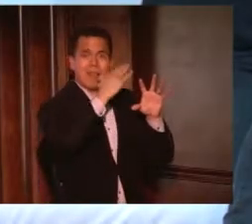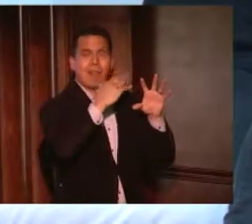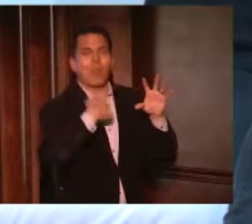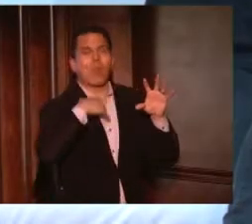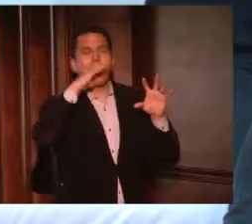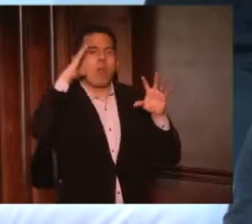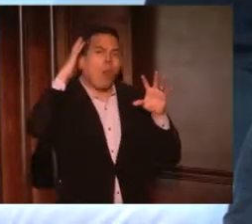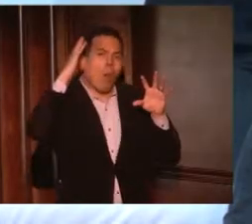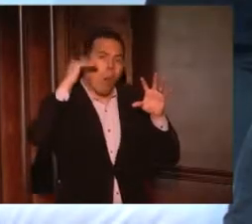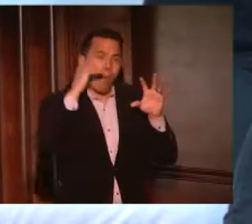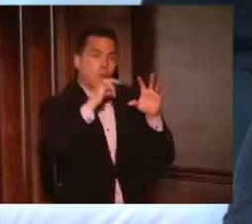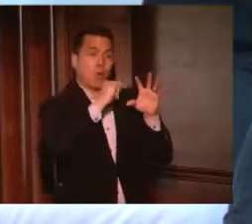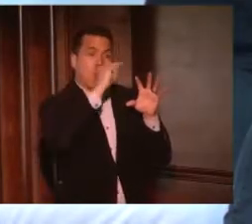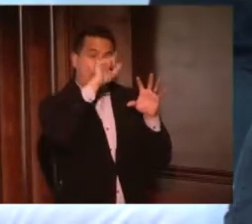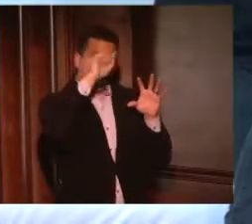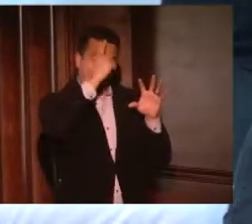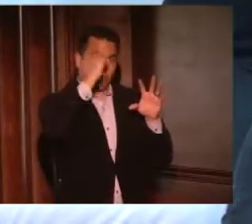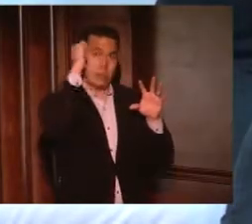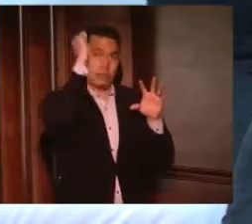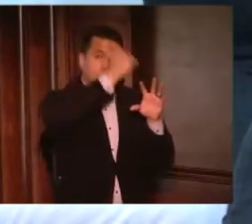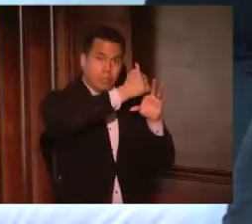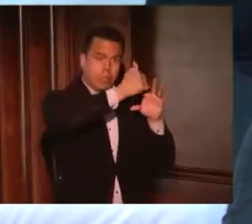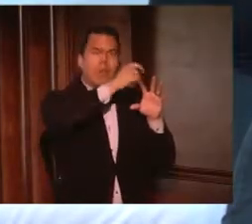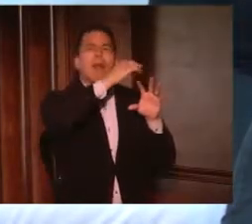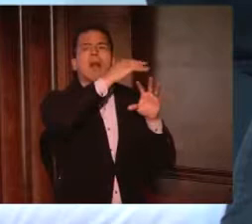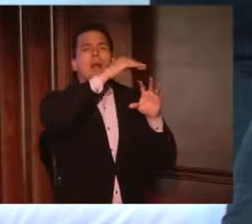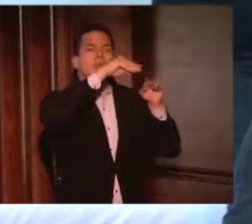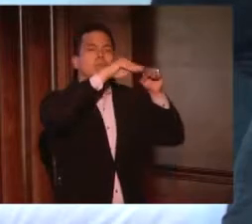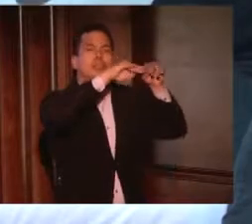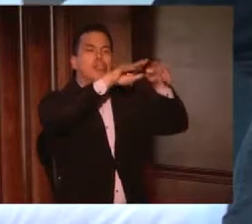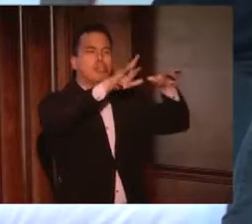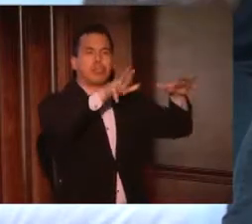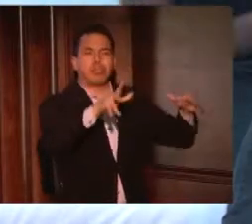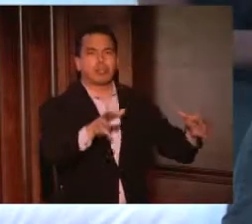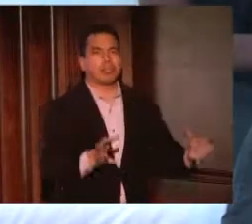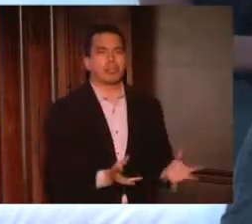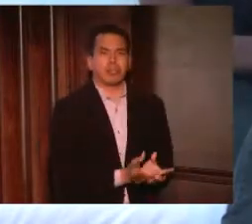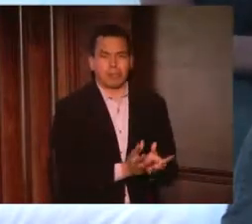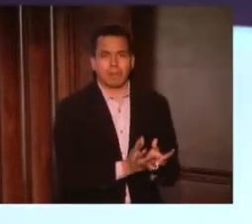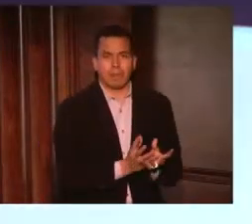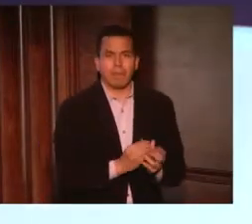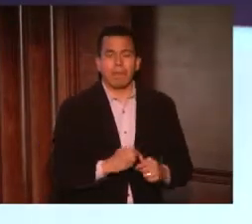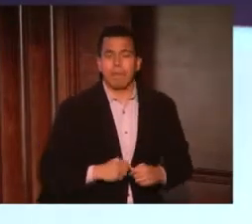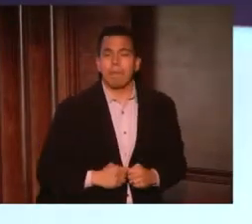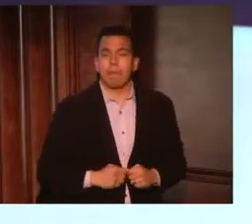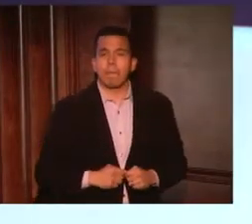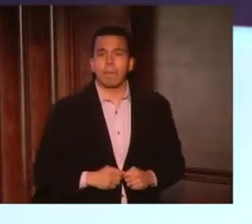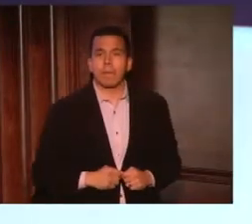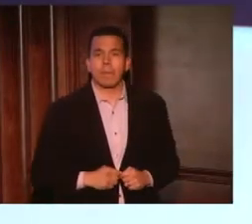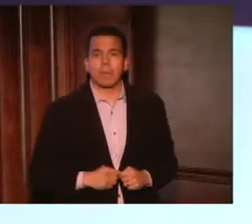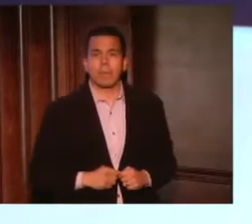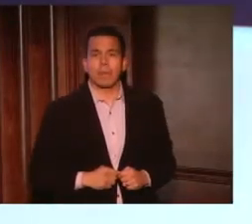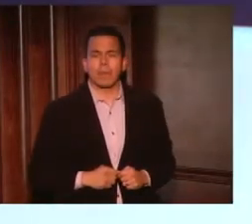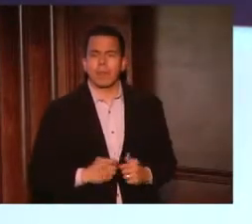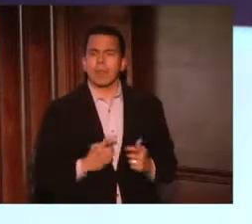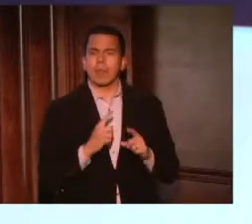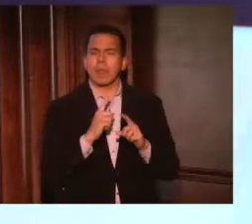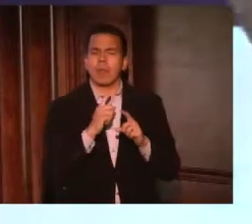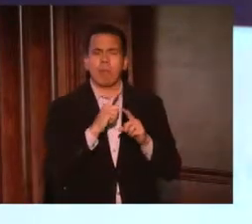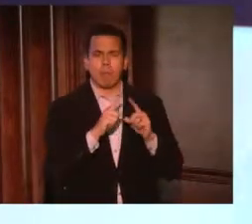to the global south. And we say, oh, we have something that is for everyone. But what if